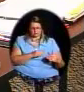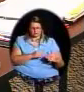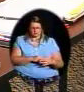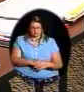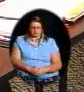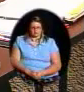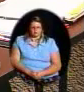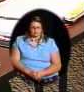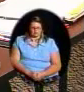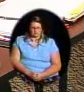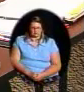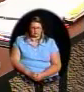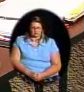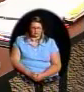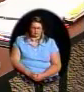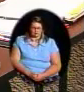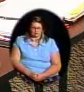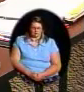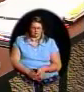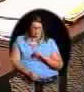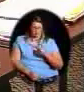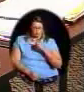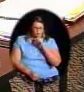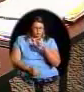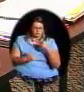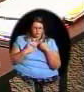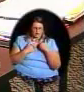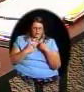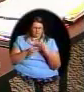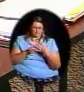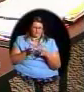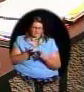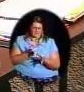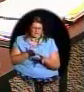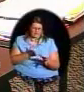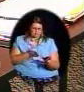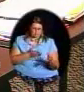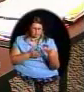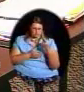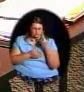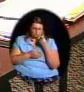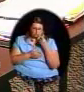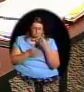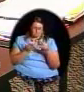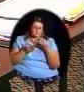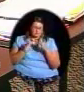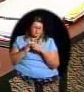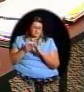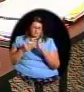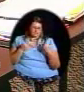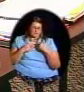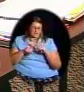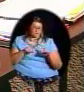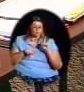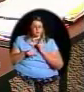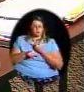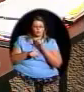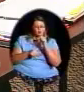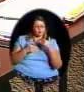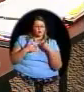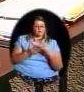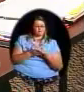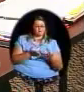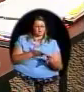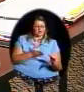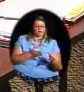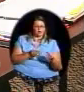in 50. We do not have a count, and the city might have that, but we do not have a count. But the actual